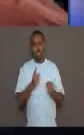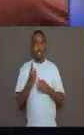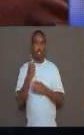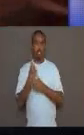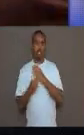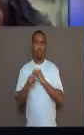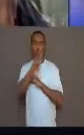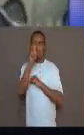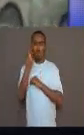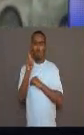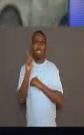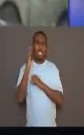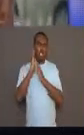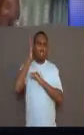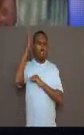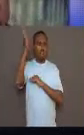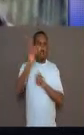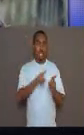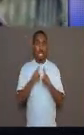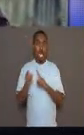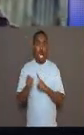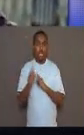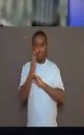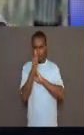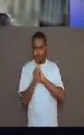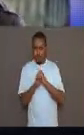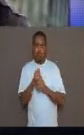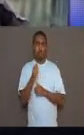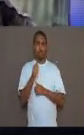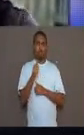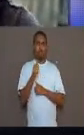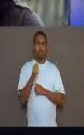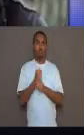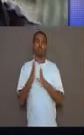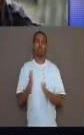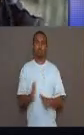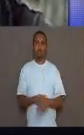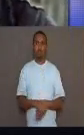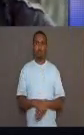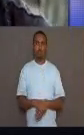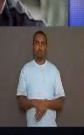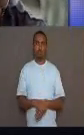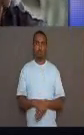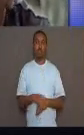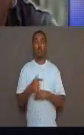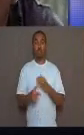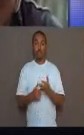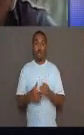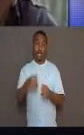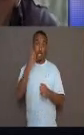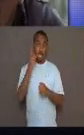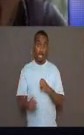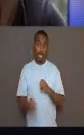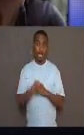left to question his future as a secret agent. So, in the